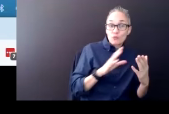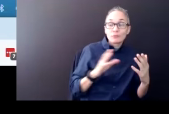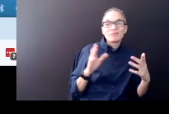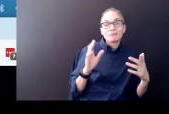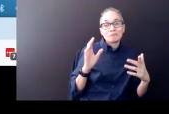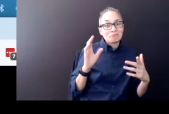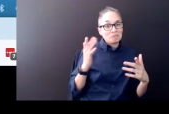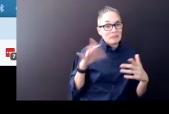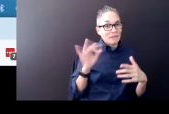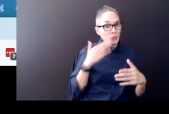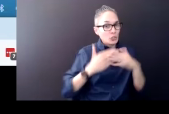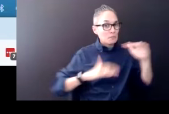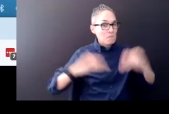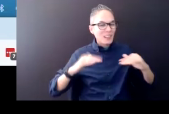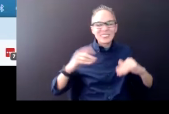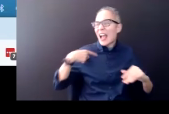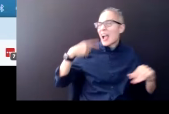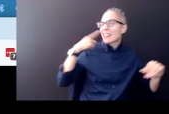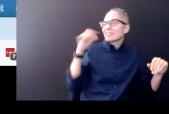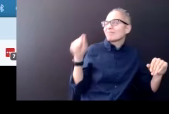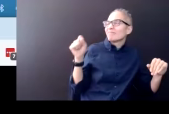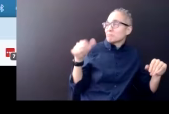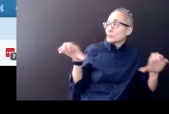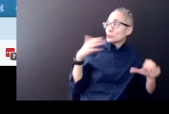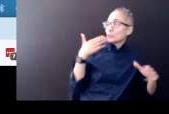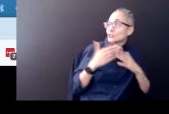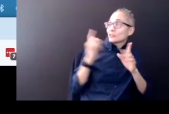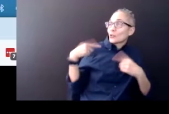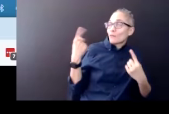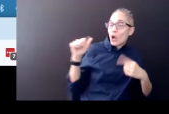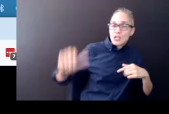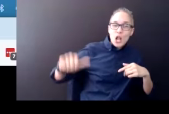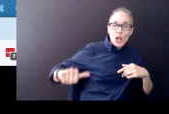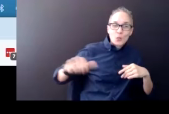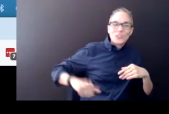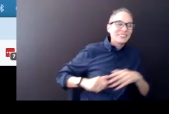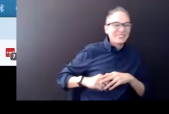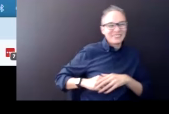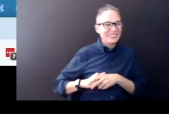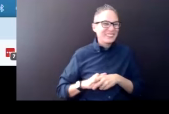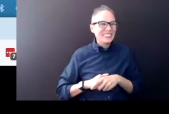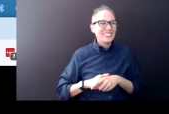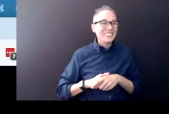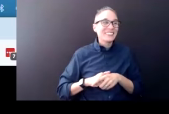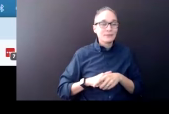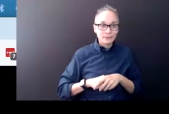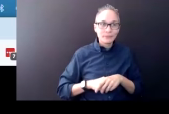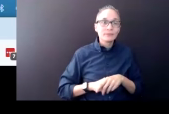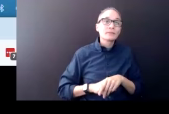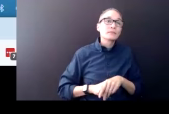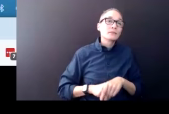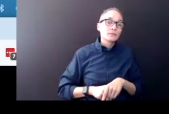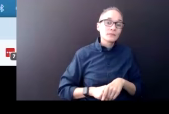like you found a good balance. I think I have. It's going pretty good. Knock wood. Okay, cool. Cool.